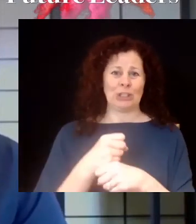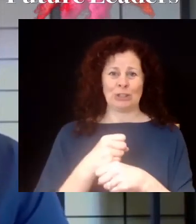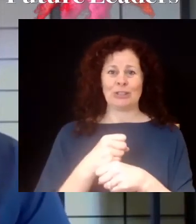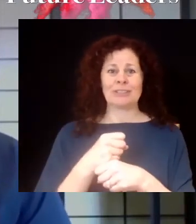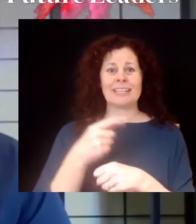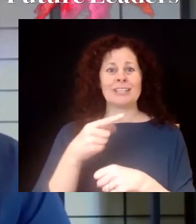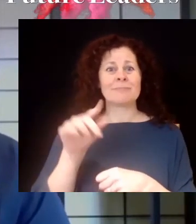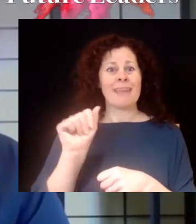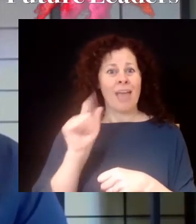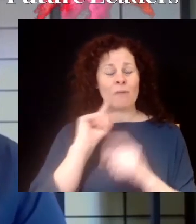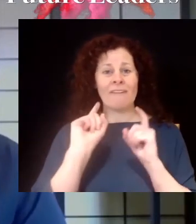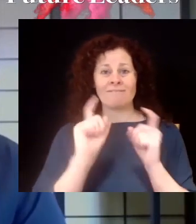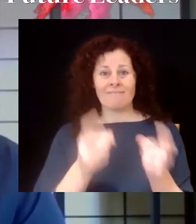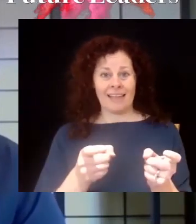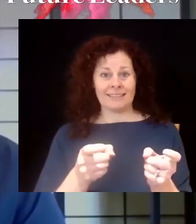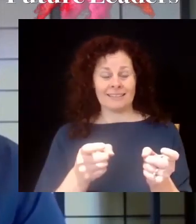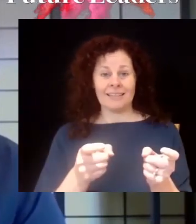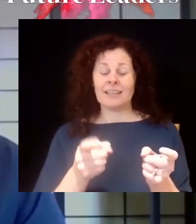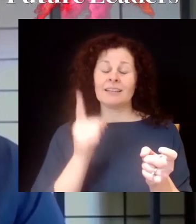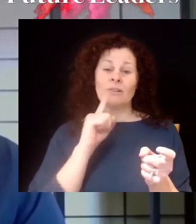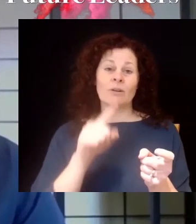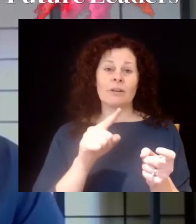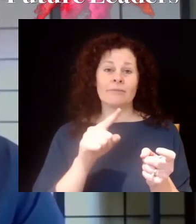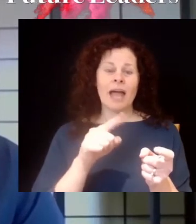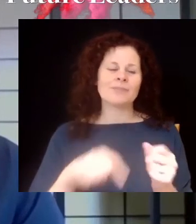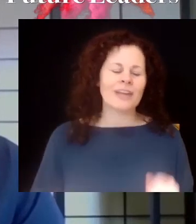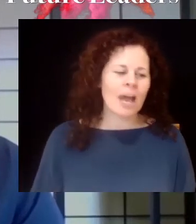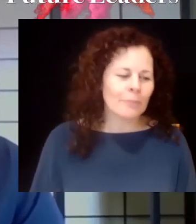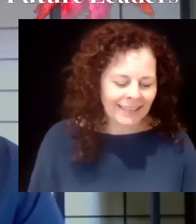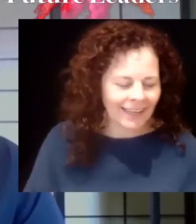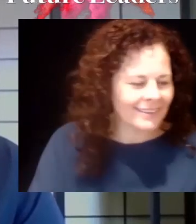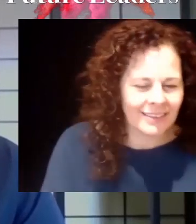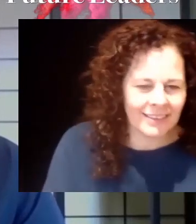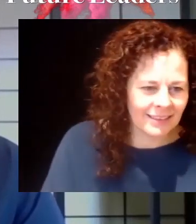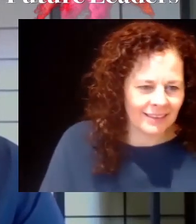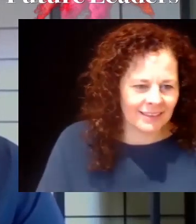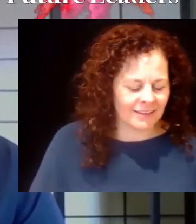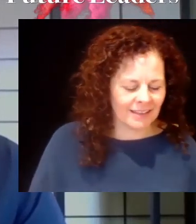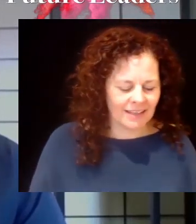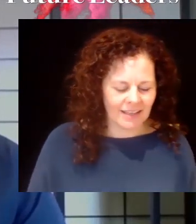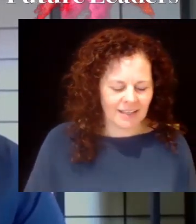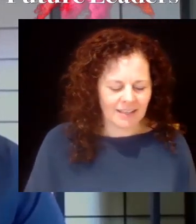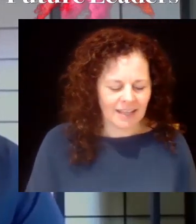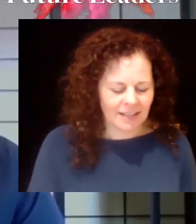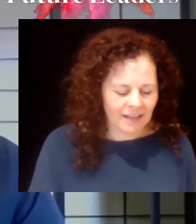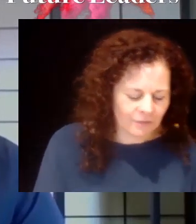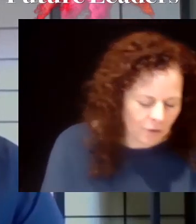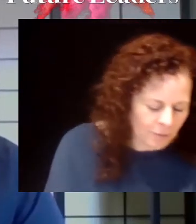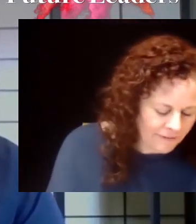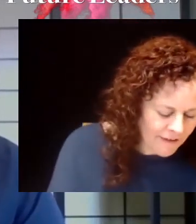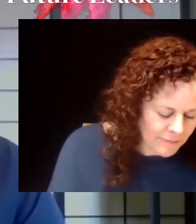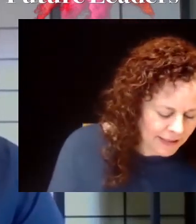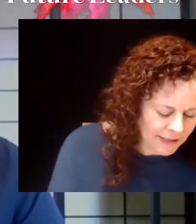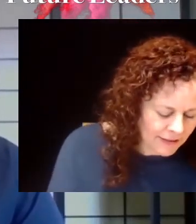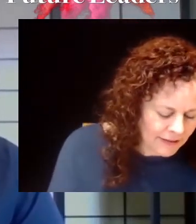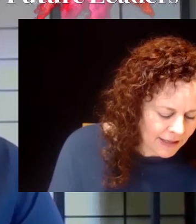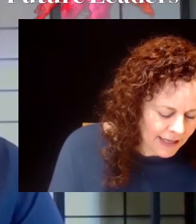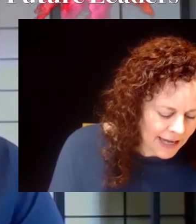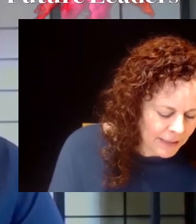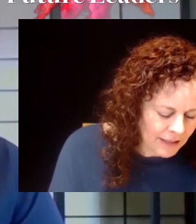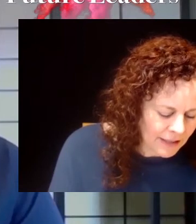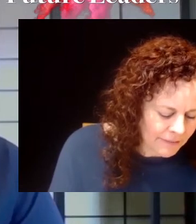Directors. Over the course of the past 30 years, GSBA has invested more than $4.5 million in 495